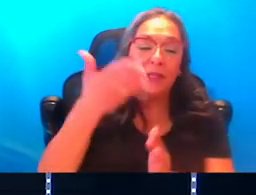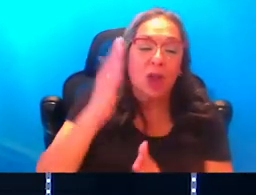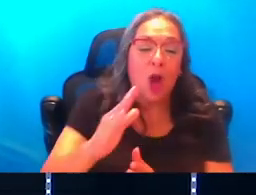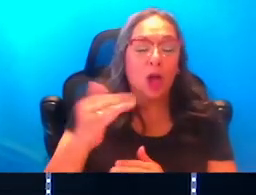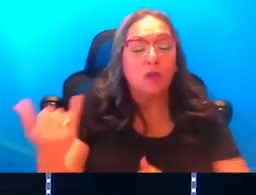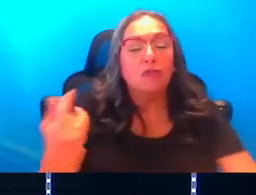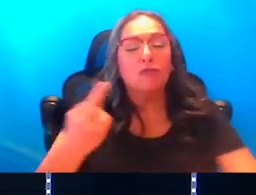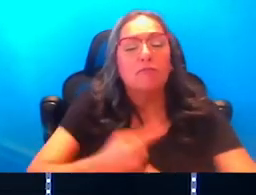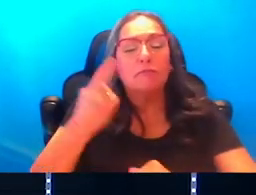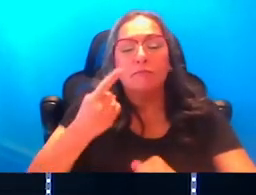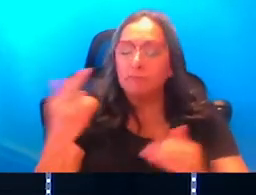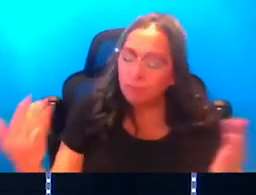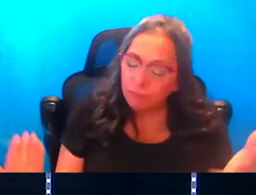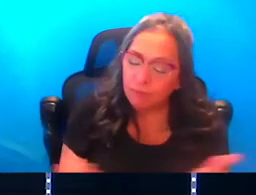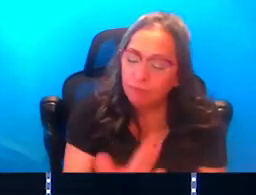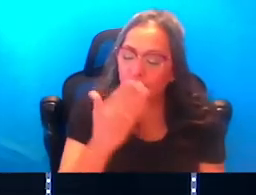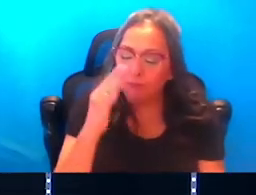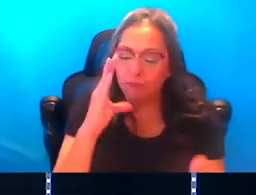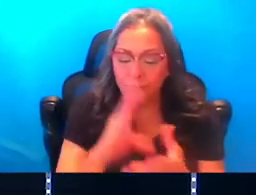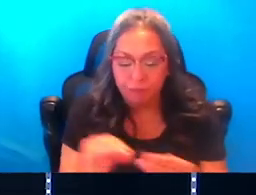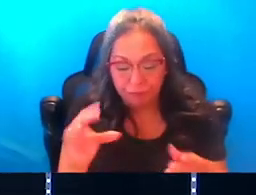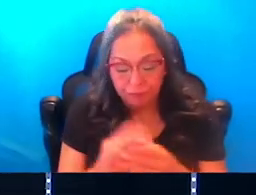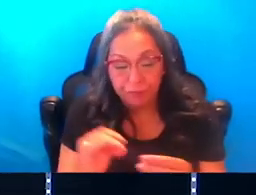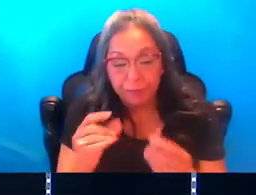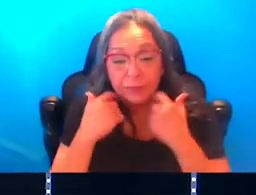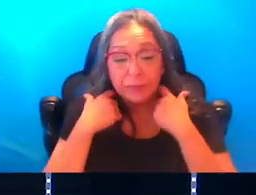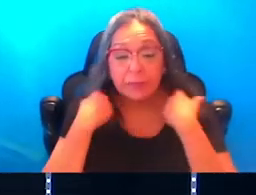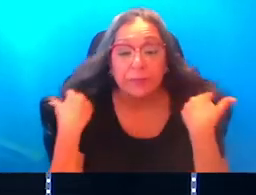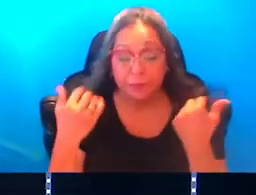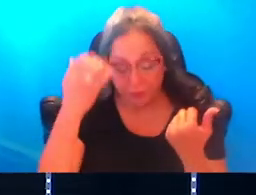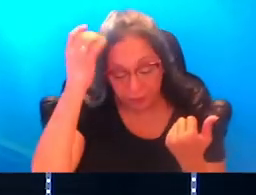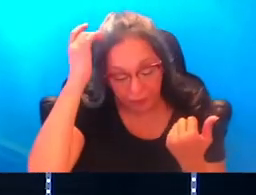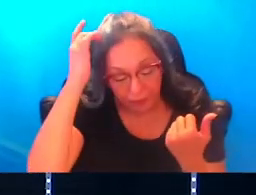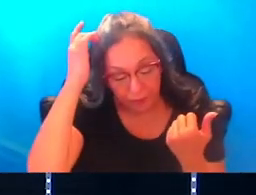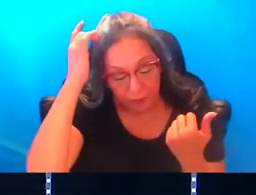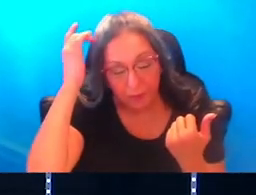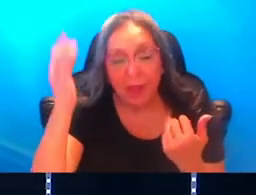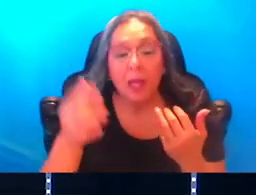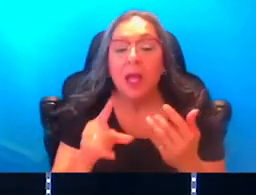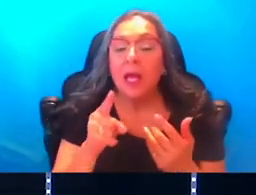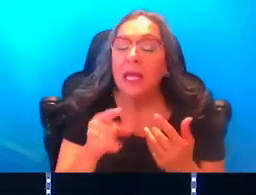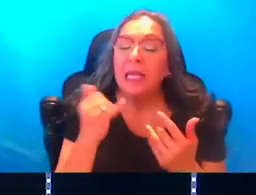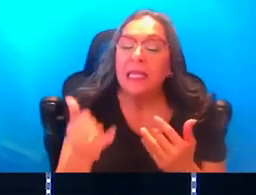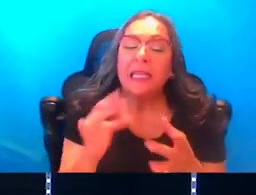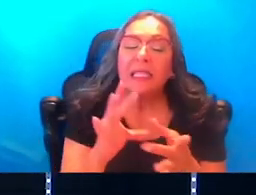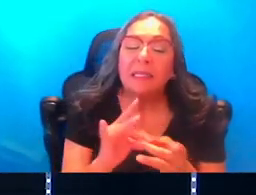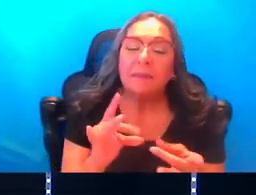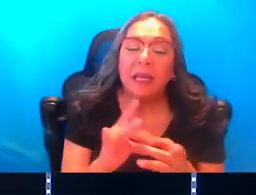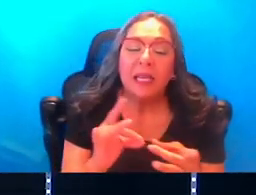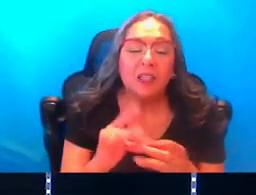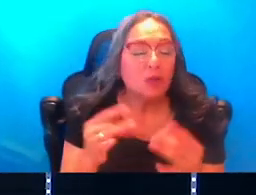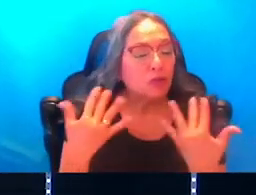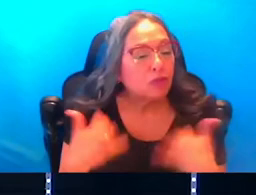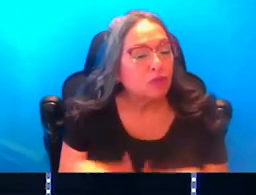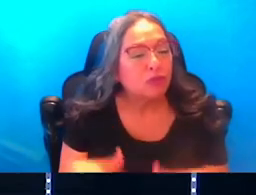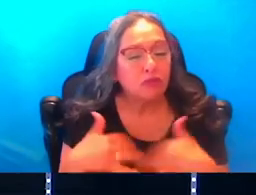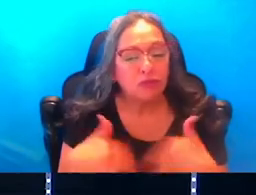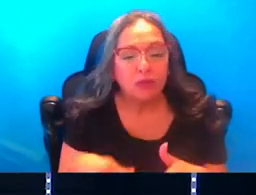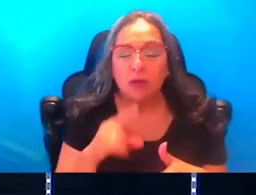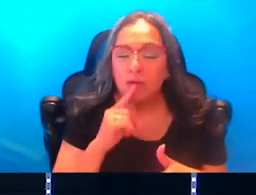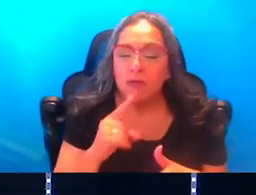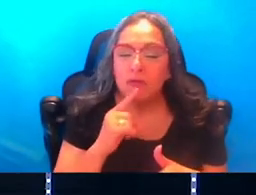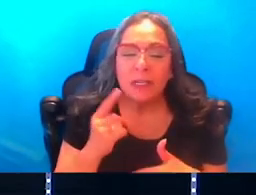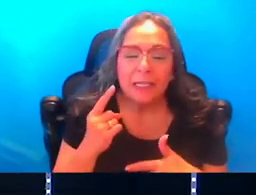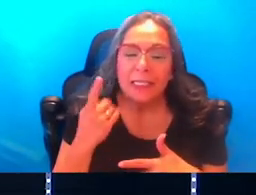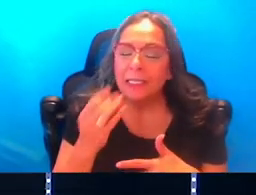we got a whole new message. And in the midst of this message, this is one of the most highly debated sections of Scripture in the